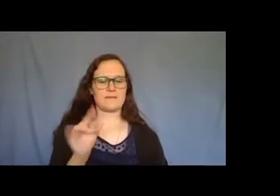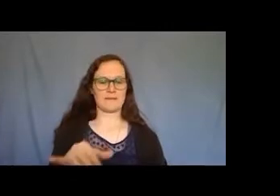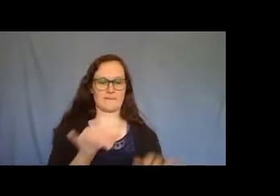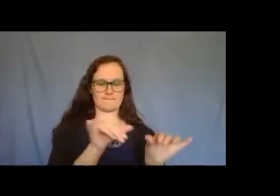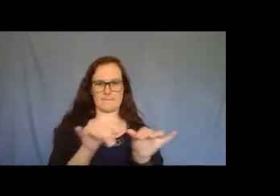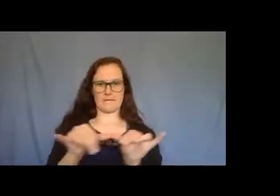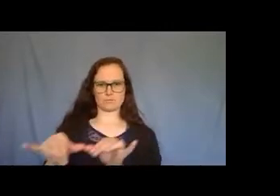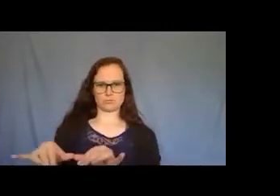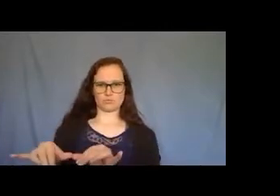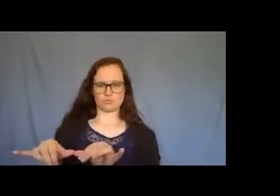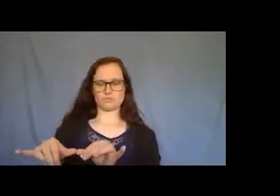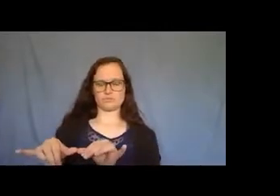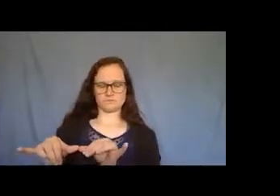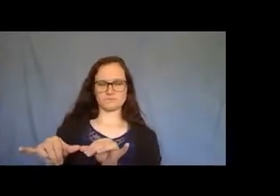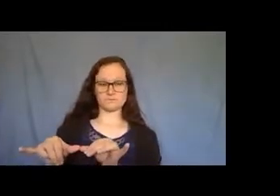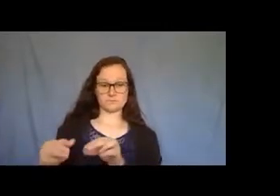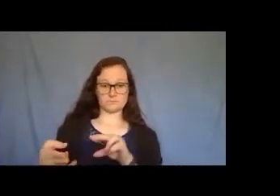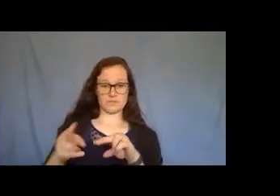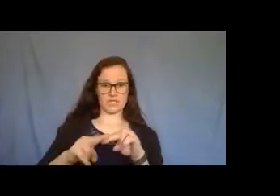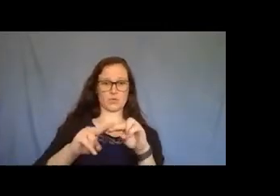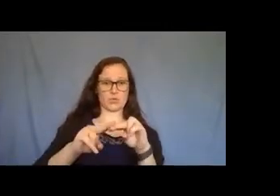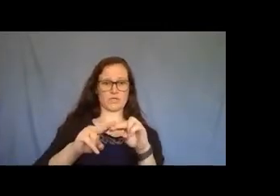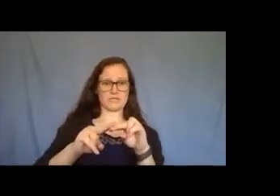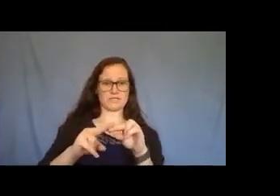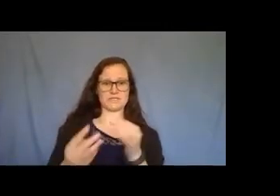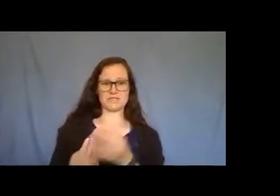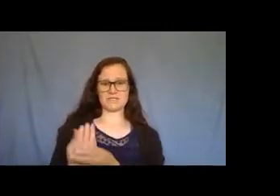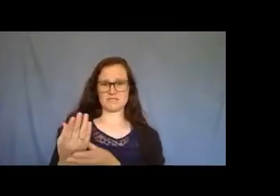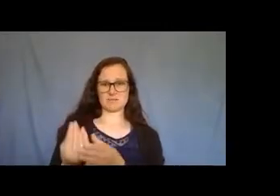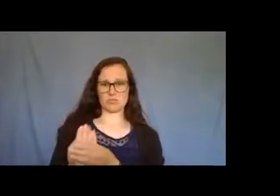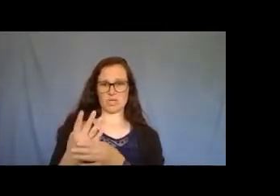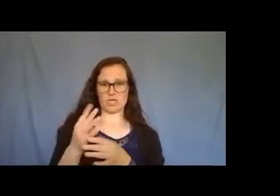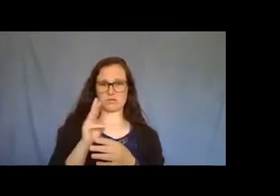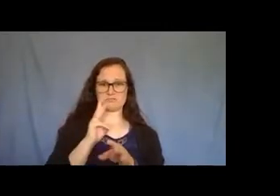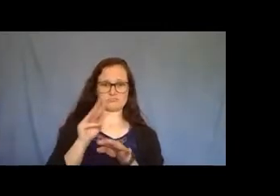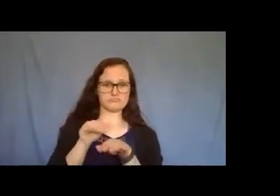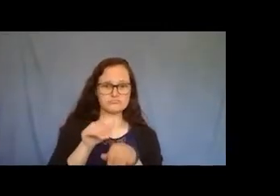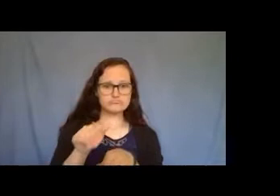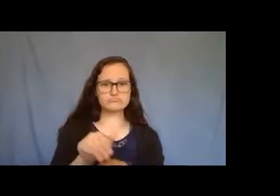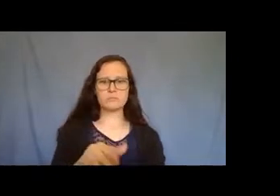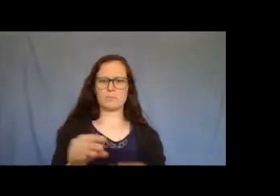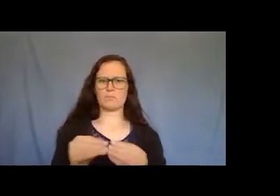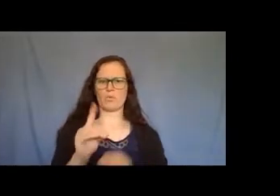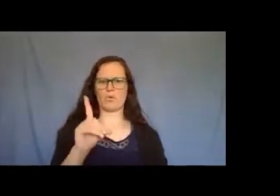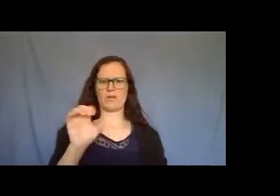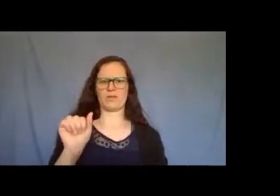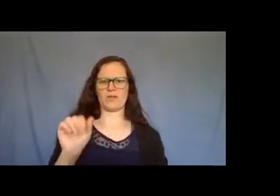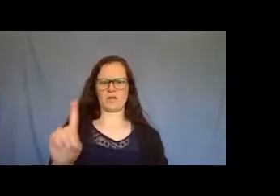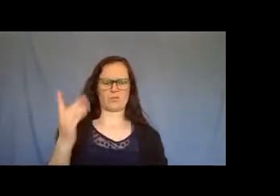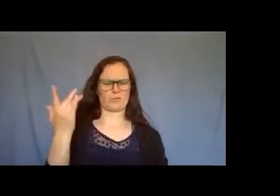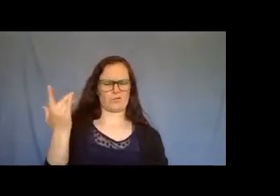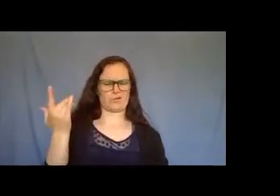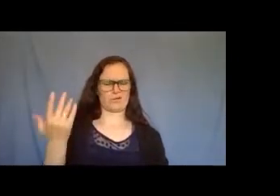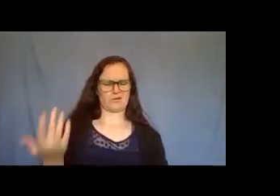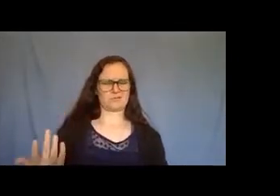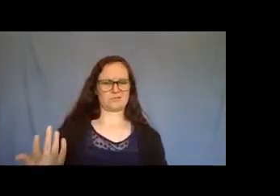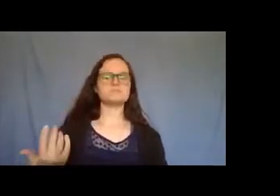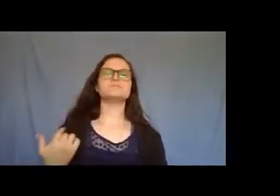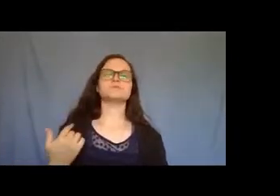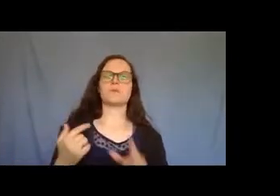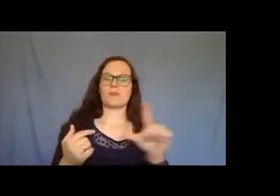in increases in spring runoff. I plotted out in these panels on the